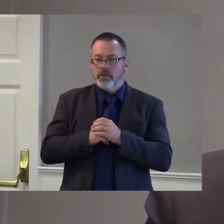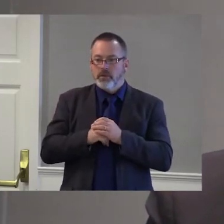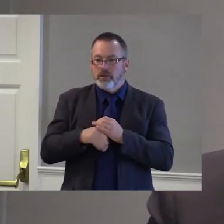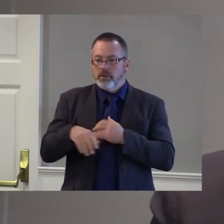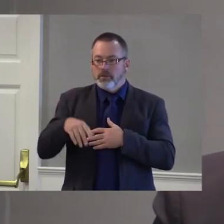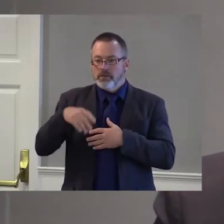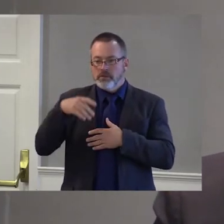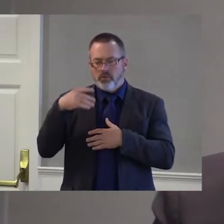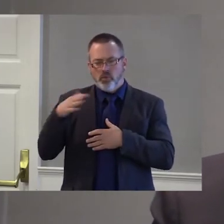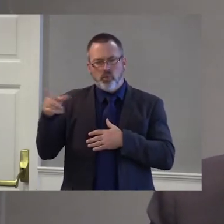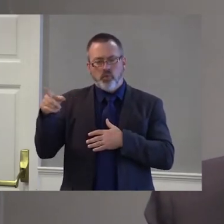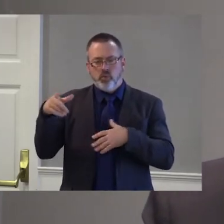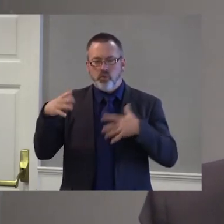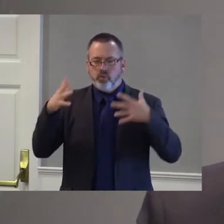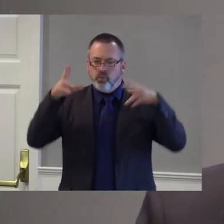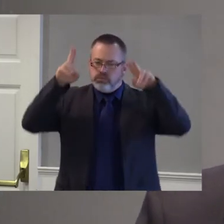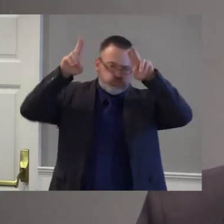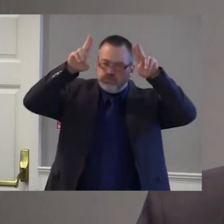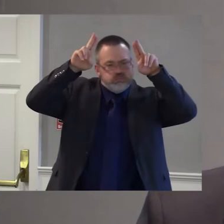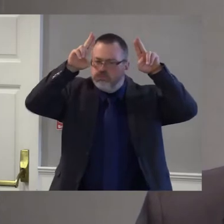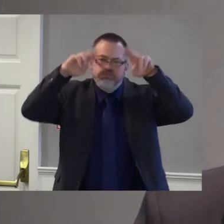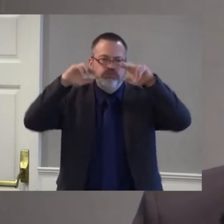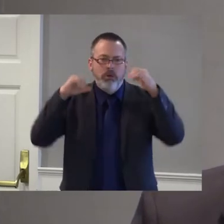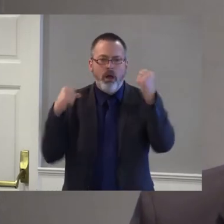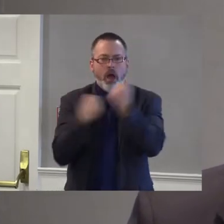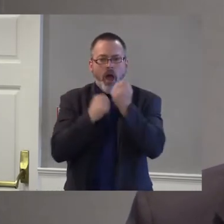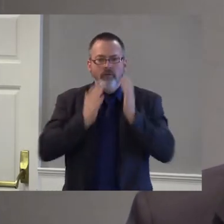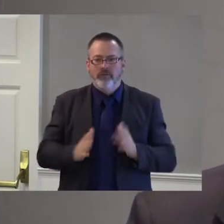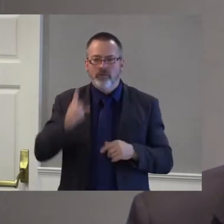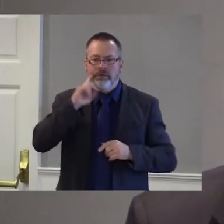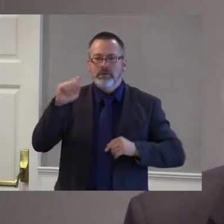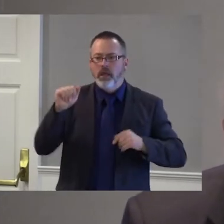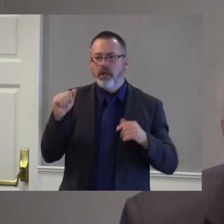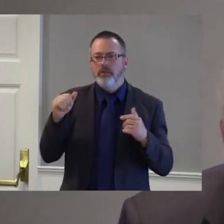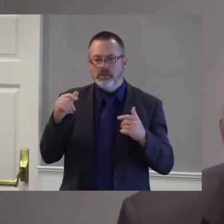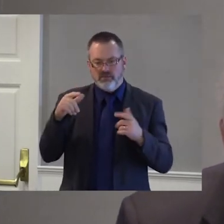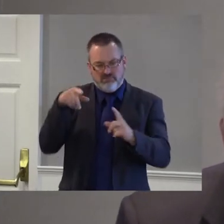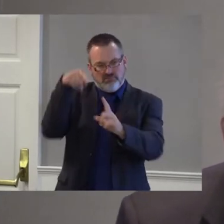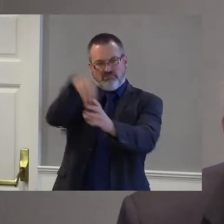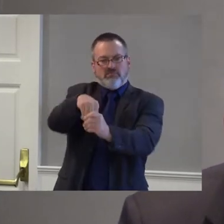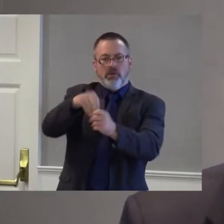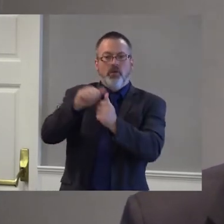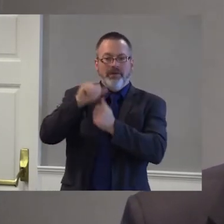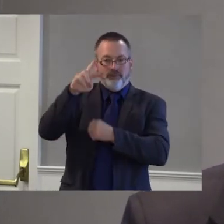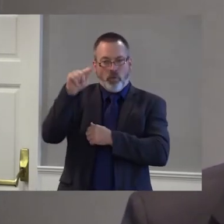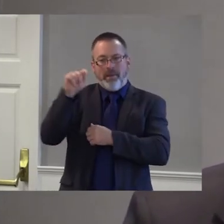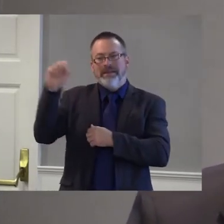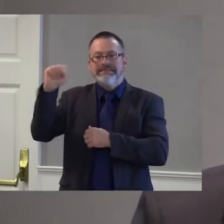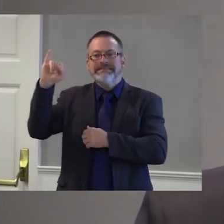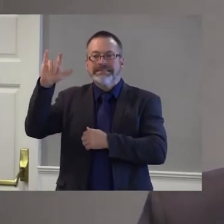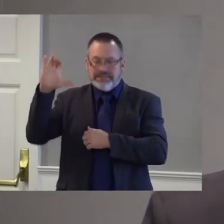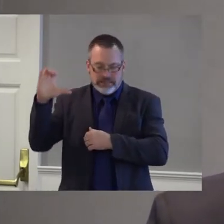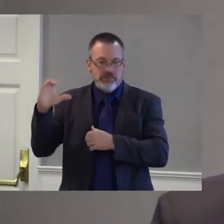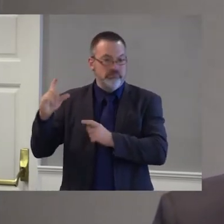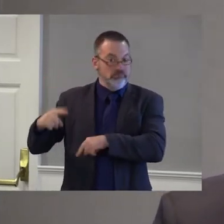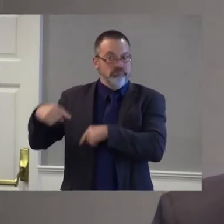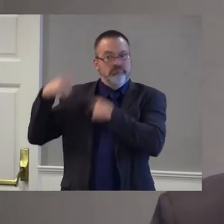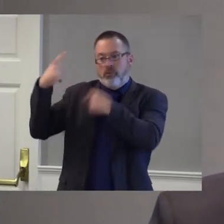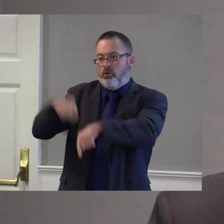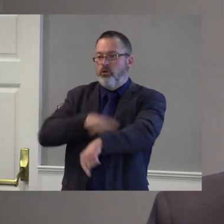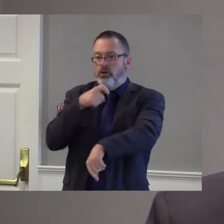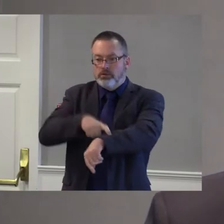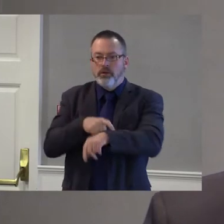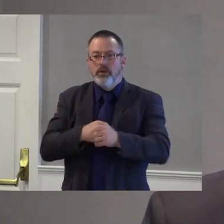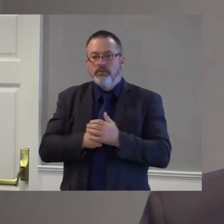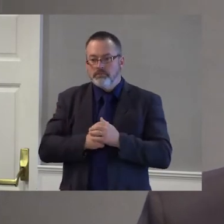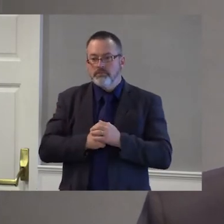the chair of the Vermont Statewide Independent Living Council's Housing Committee, as a member of Parent Project Muscular Dystrophy's Adult Advisory